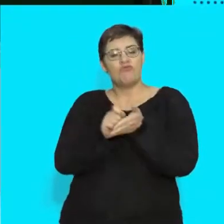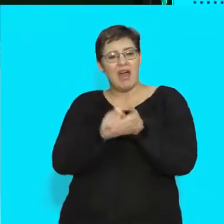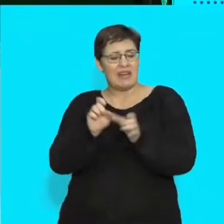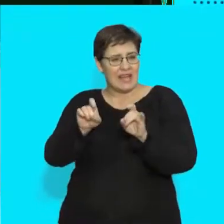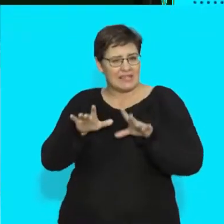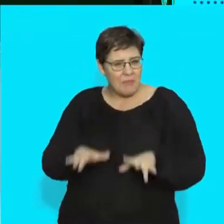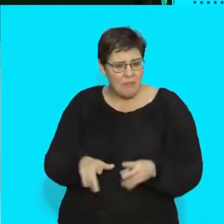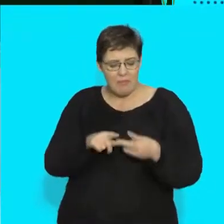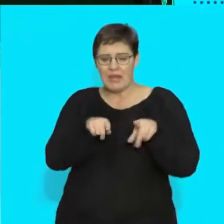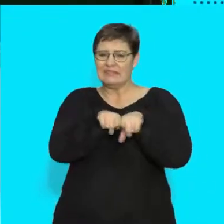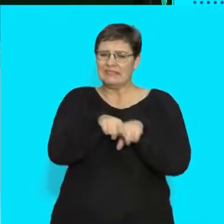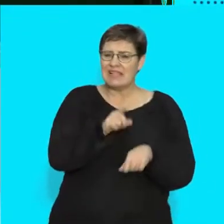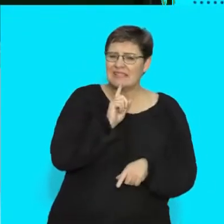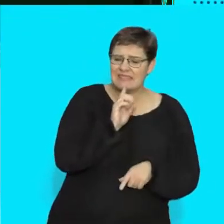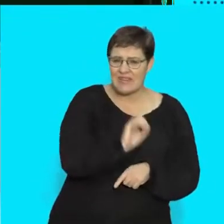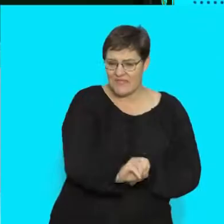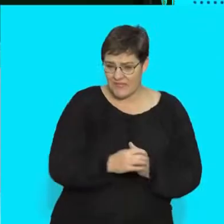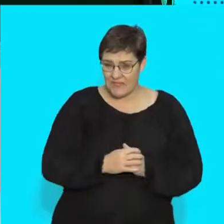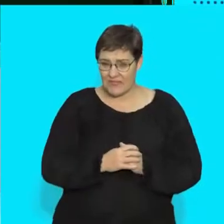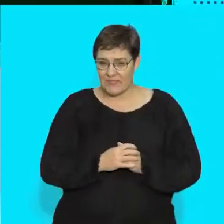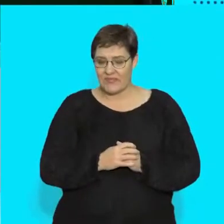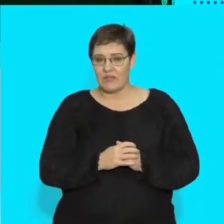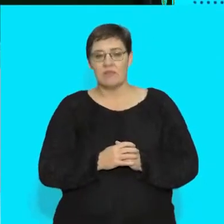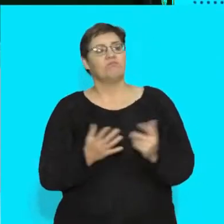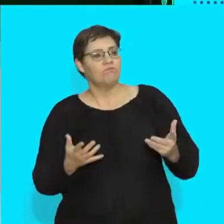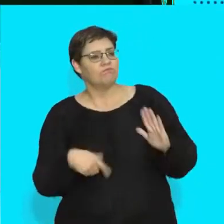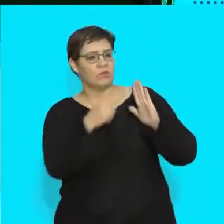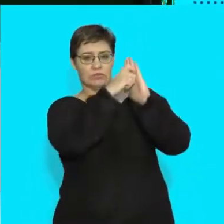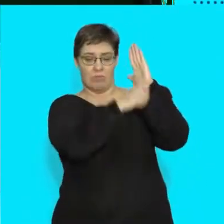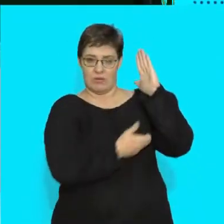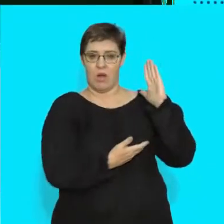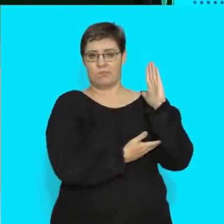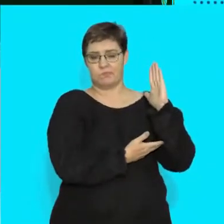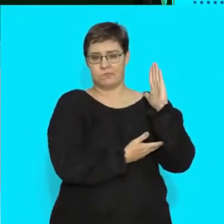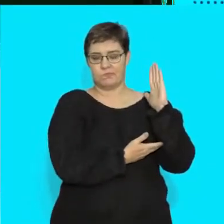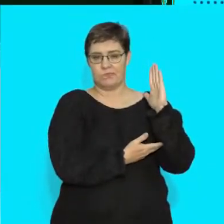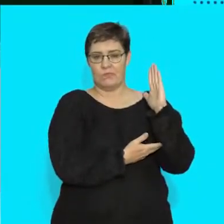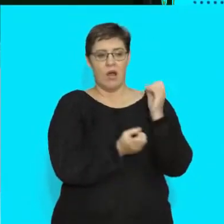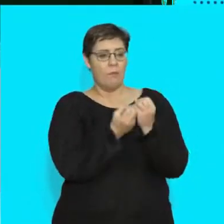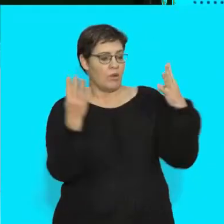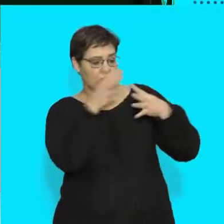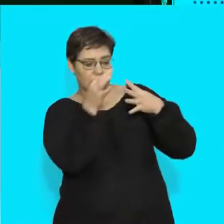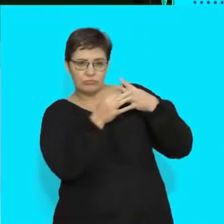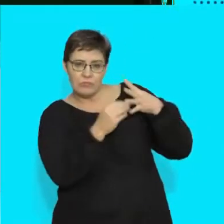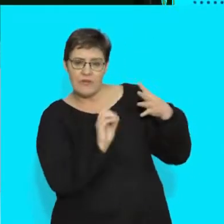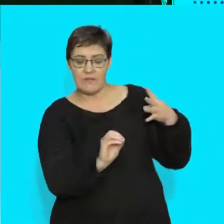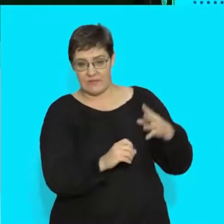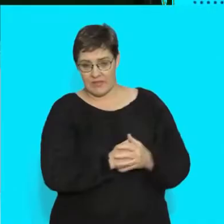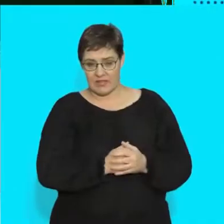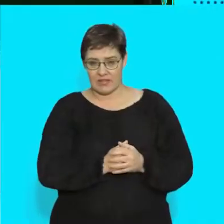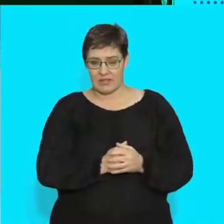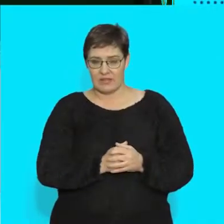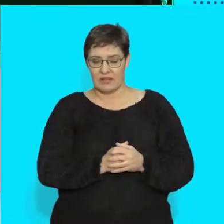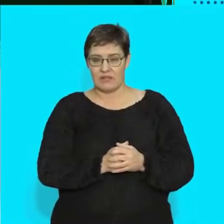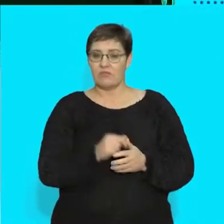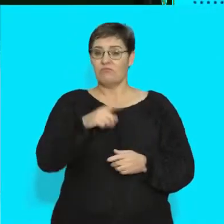write exams, you are going to write tests, and there's always there's terminology in your test. There's multiple choice, all of those